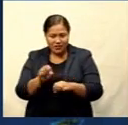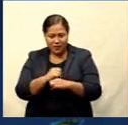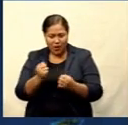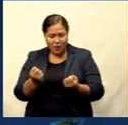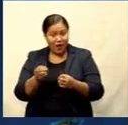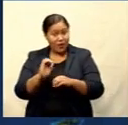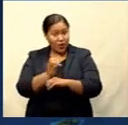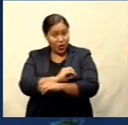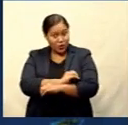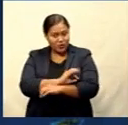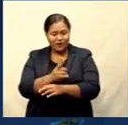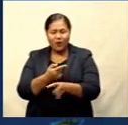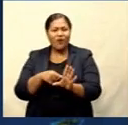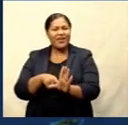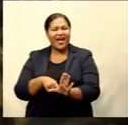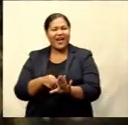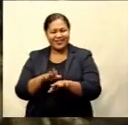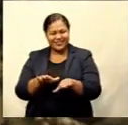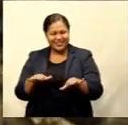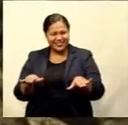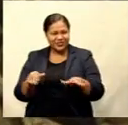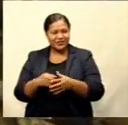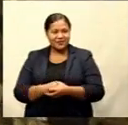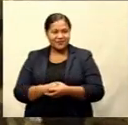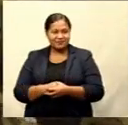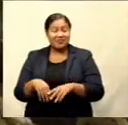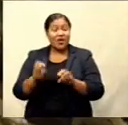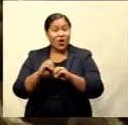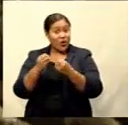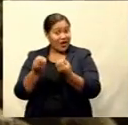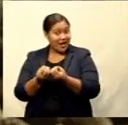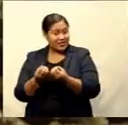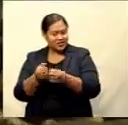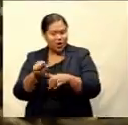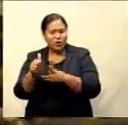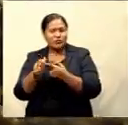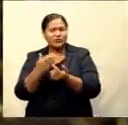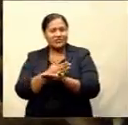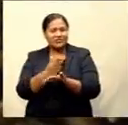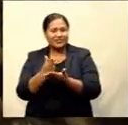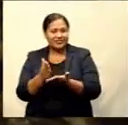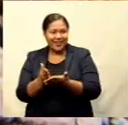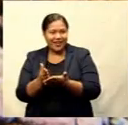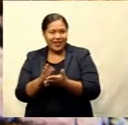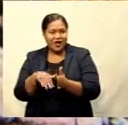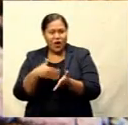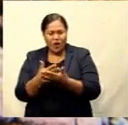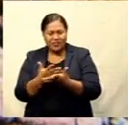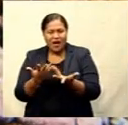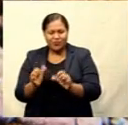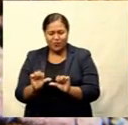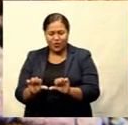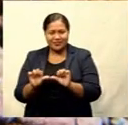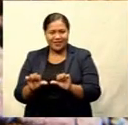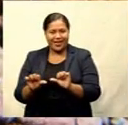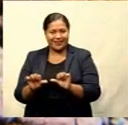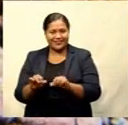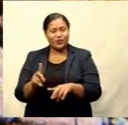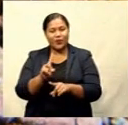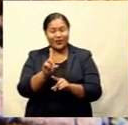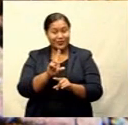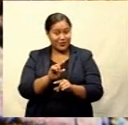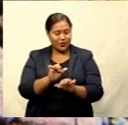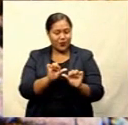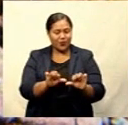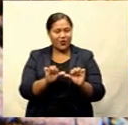resources for our younger generation. The organization is also sharing insights on the conservation work they do to protect